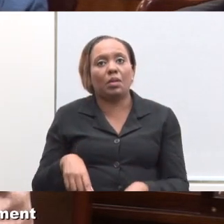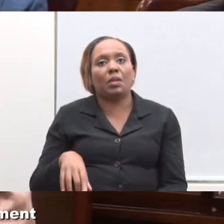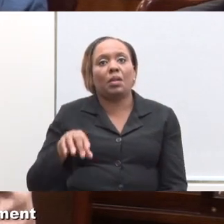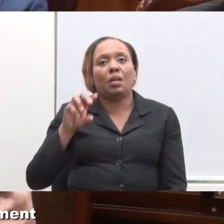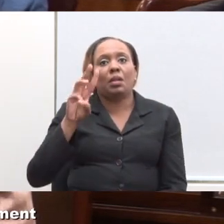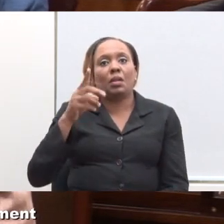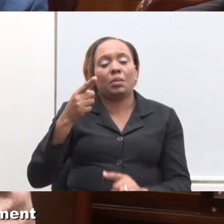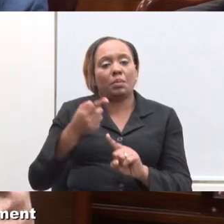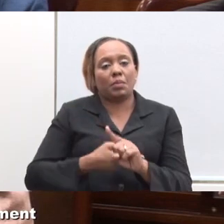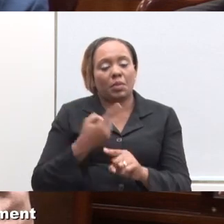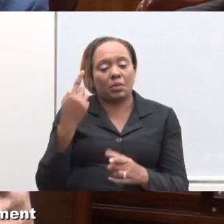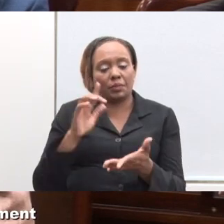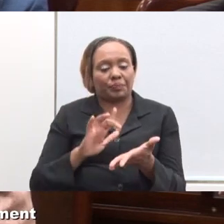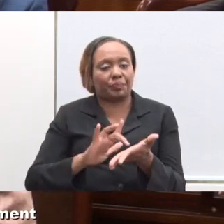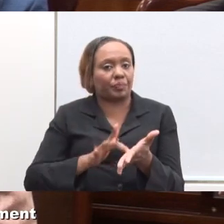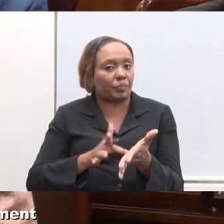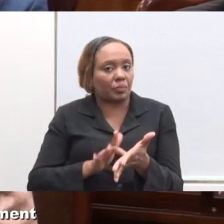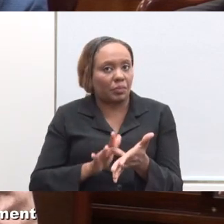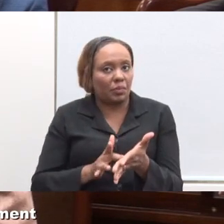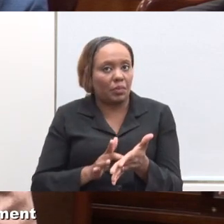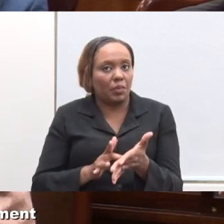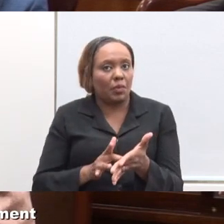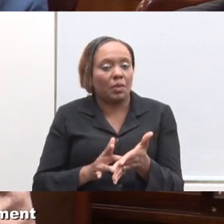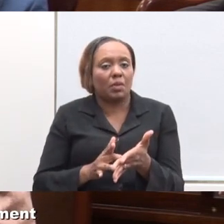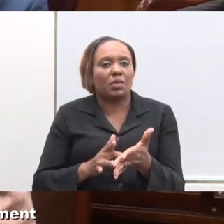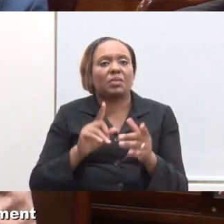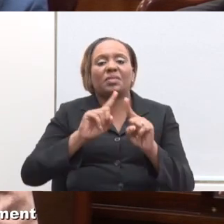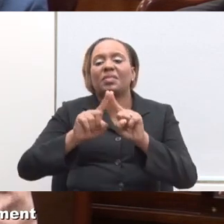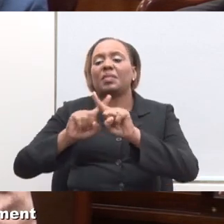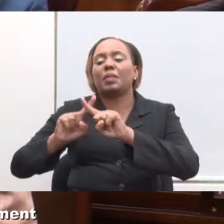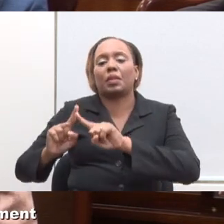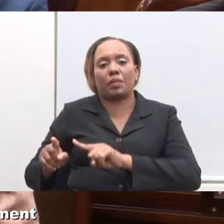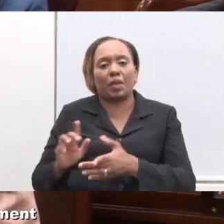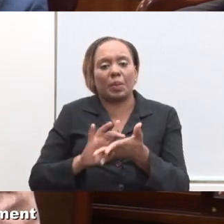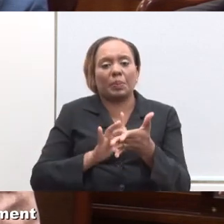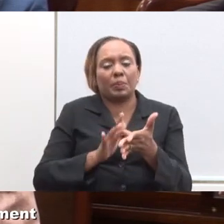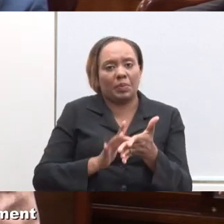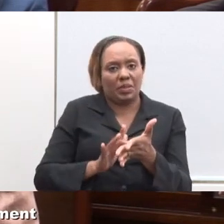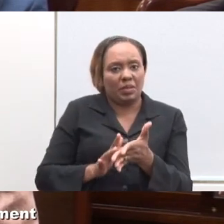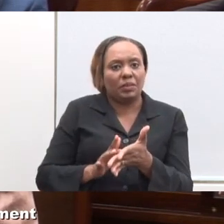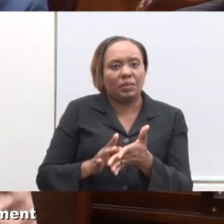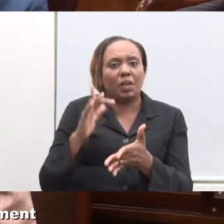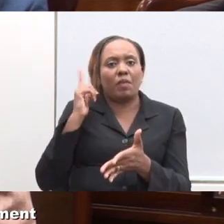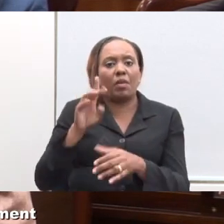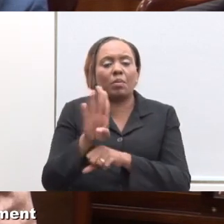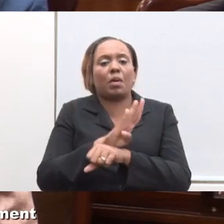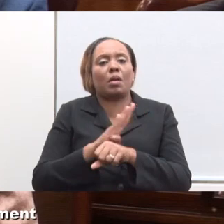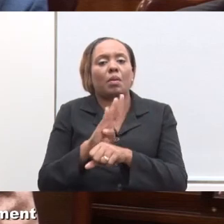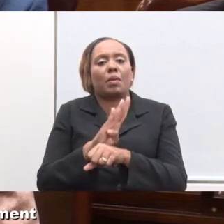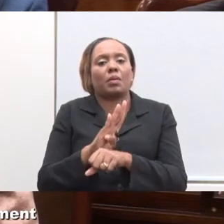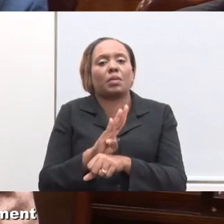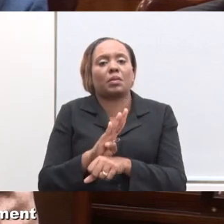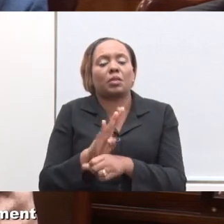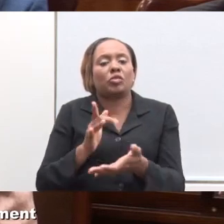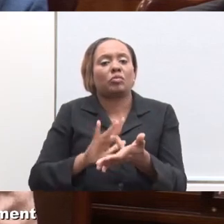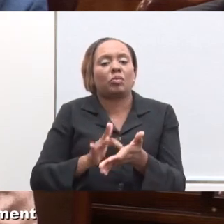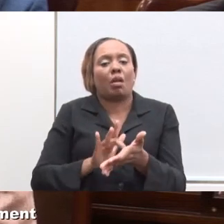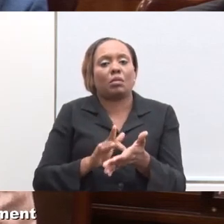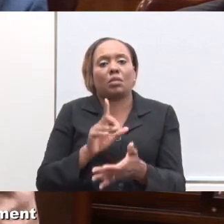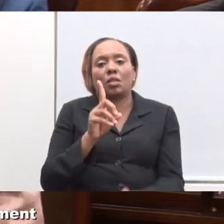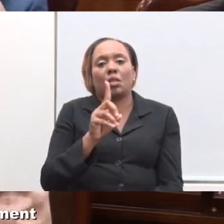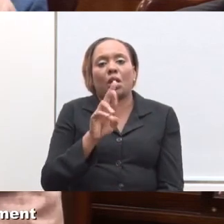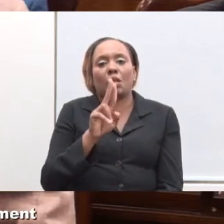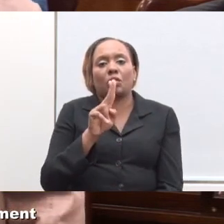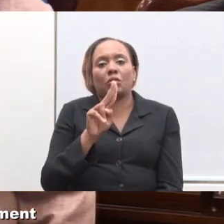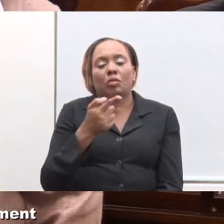months of pharmaceuticals across the board for the Barbados Drug Service, for the private pharmacies, and